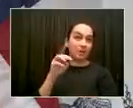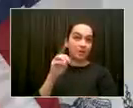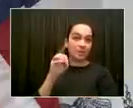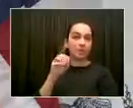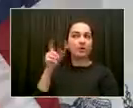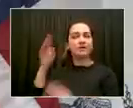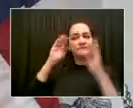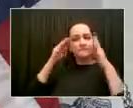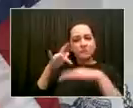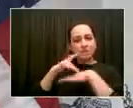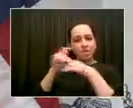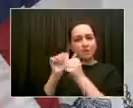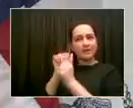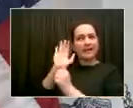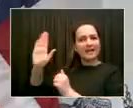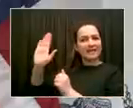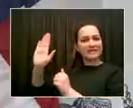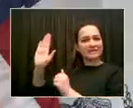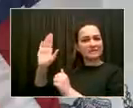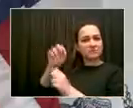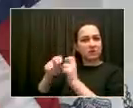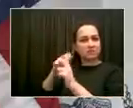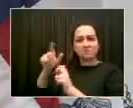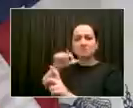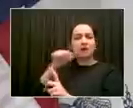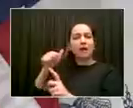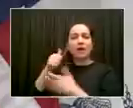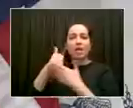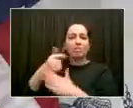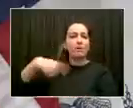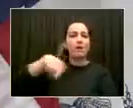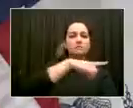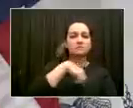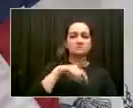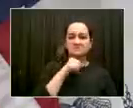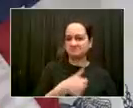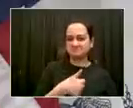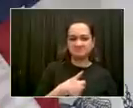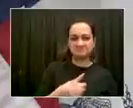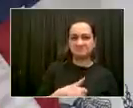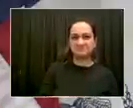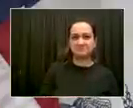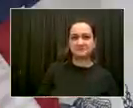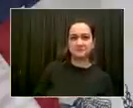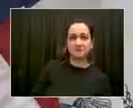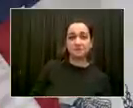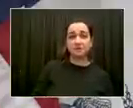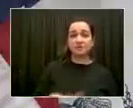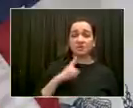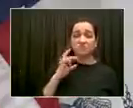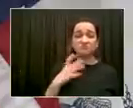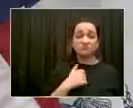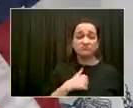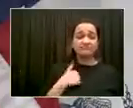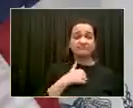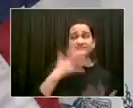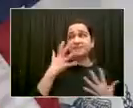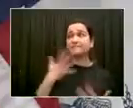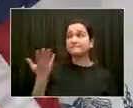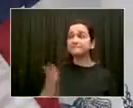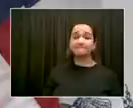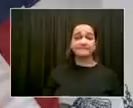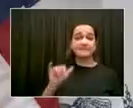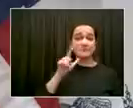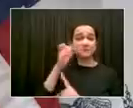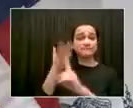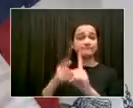That's the sad part of the reality here. It's not just to think about this, is this bad behavior?